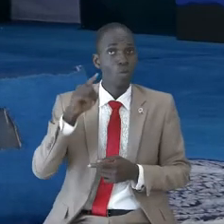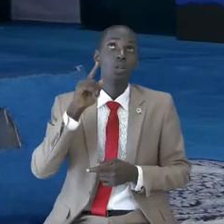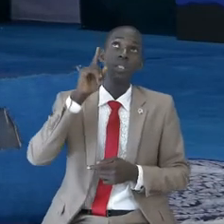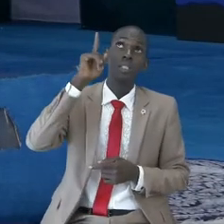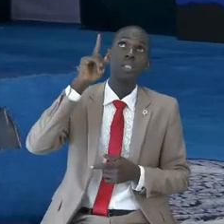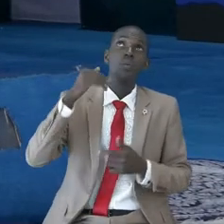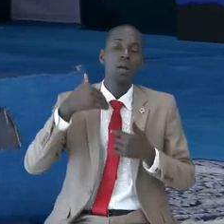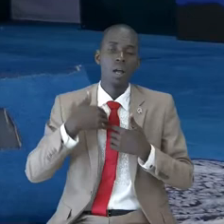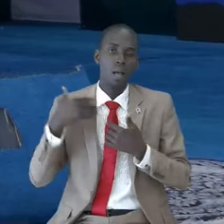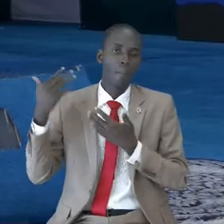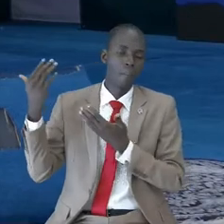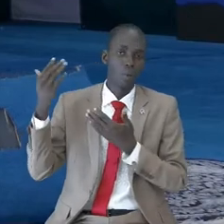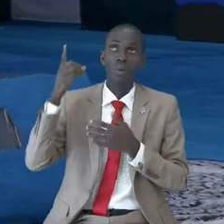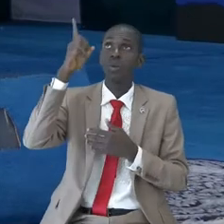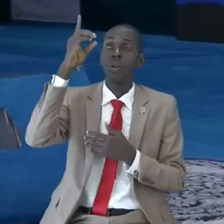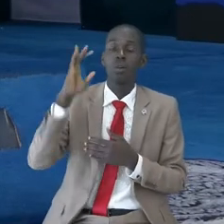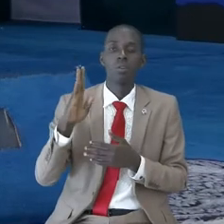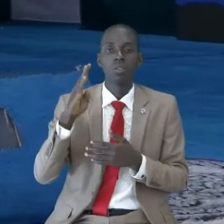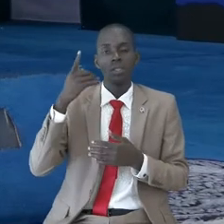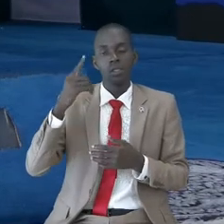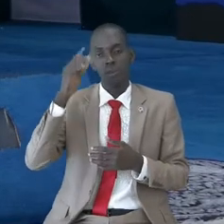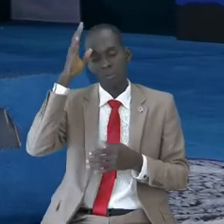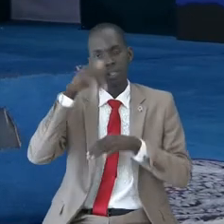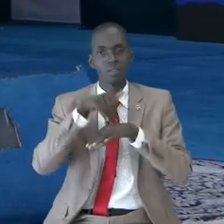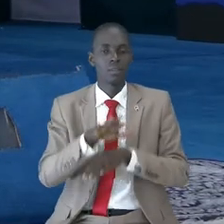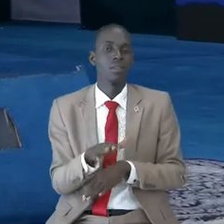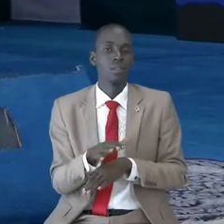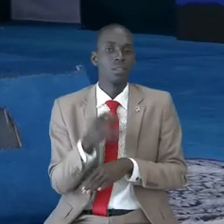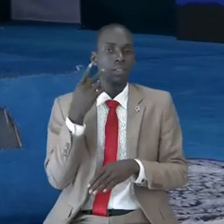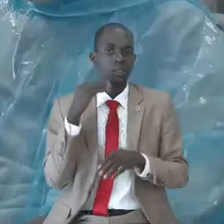God the Father sealed. Verse 63.